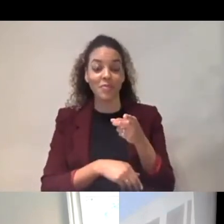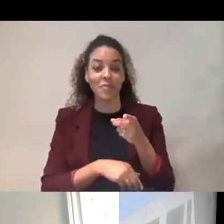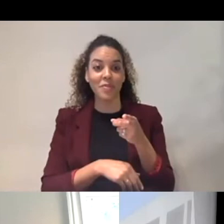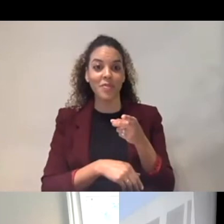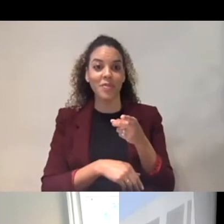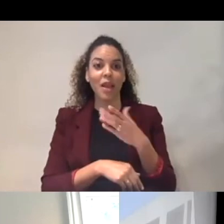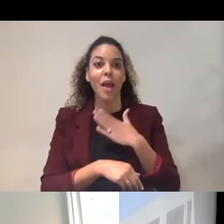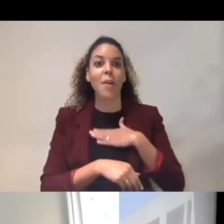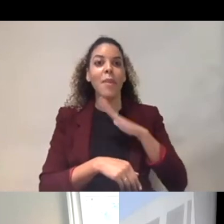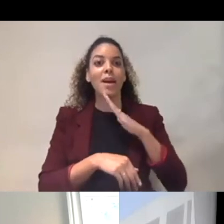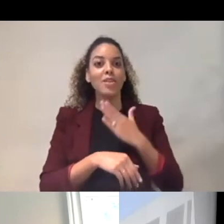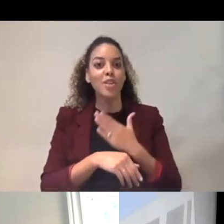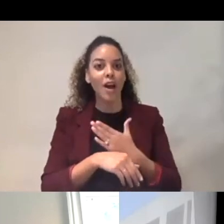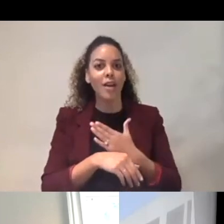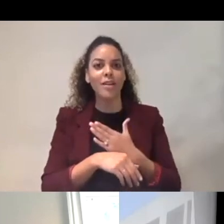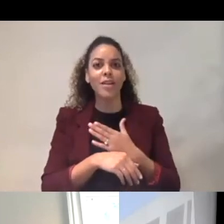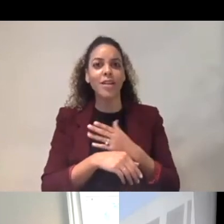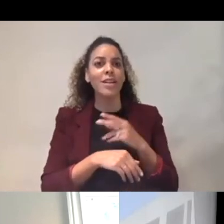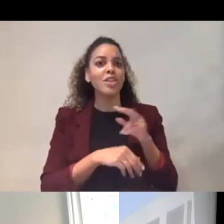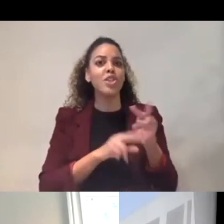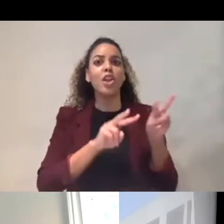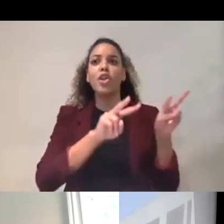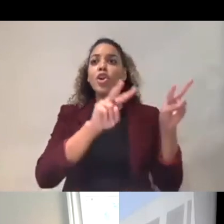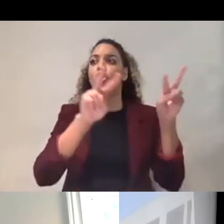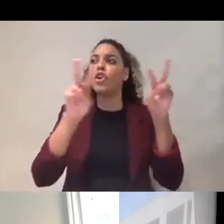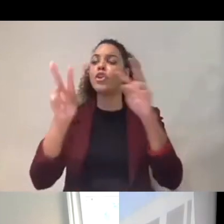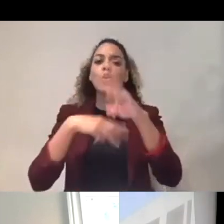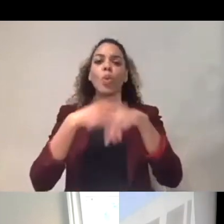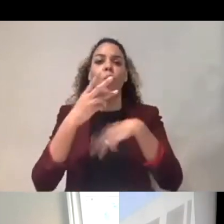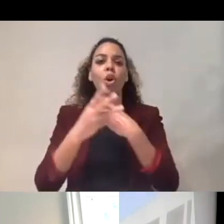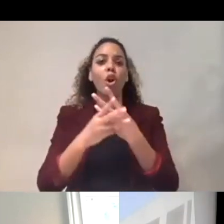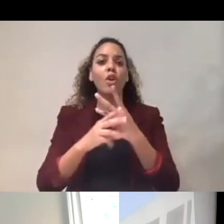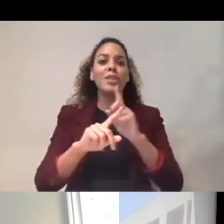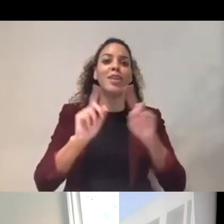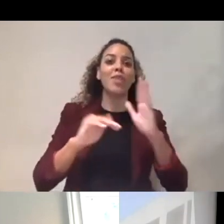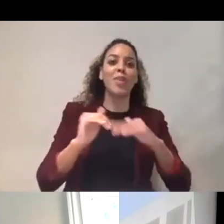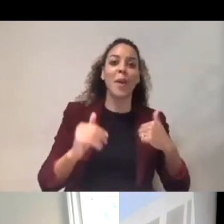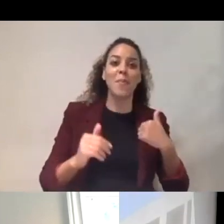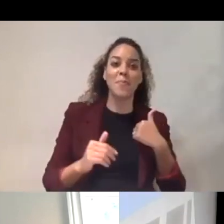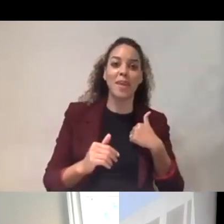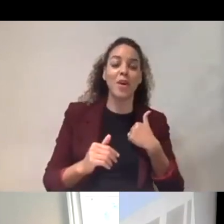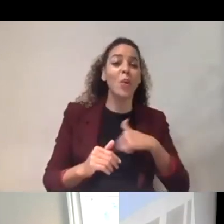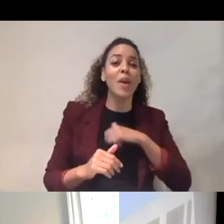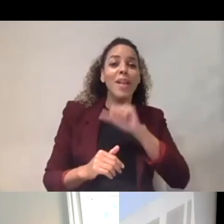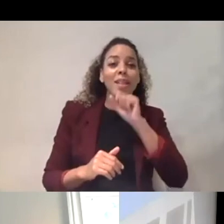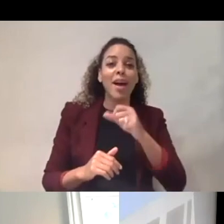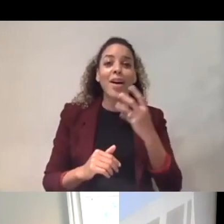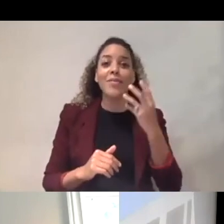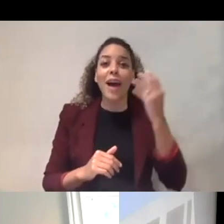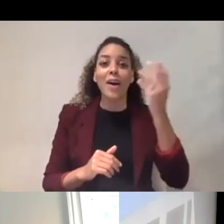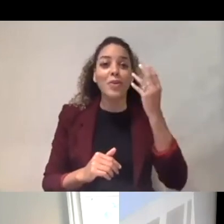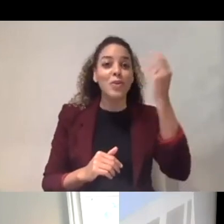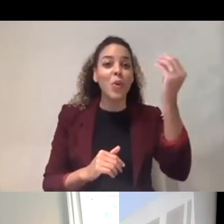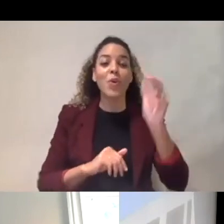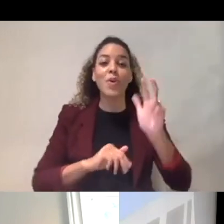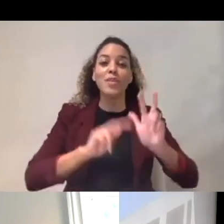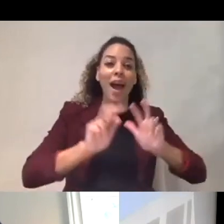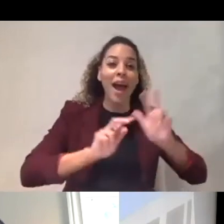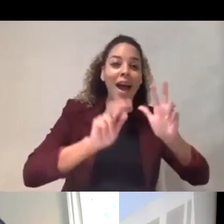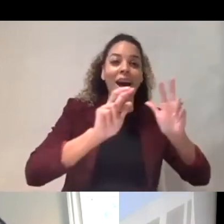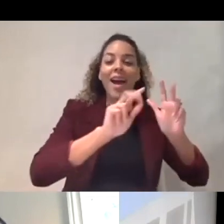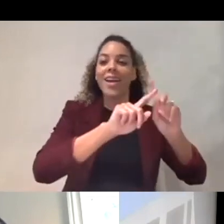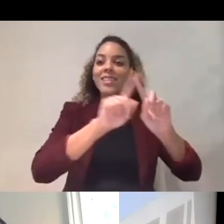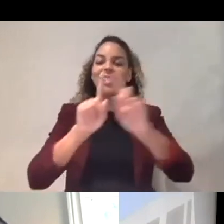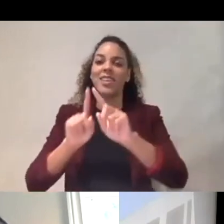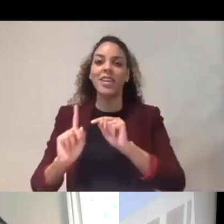at the world differently than me. We go on hikes, we go on, we love going outdoors, and she just sees things differently than I do. She